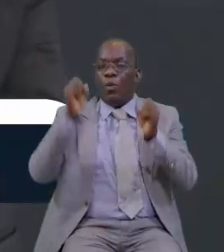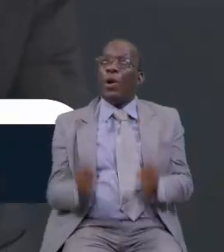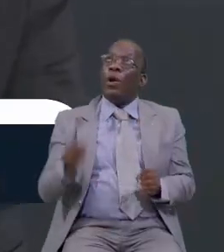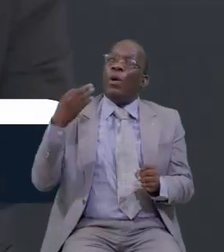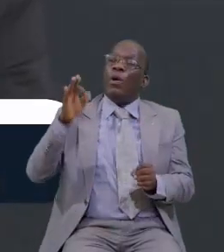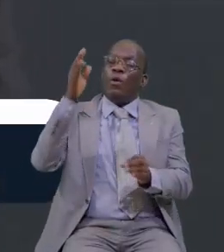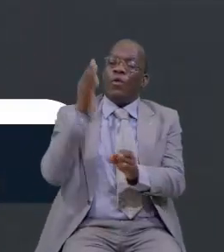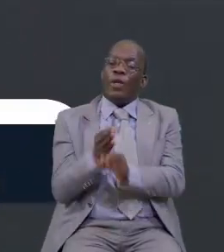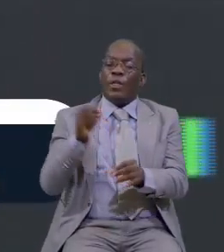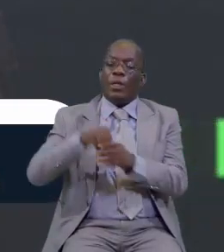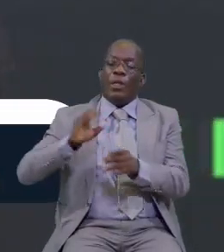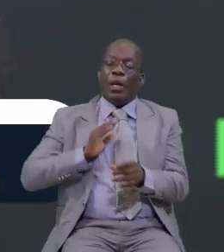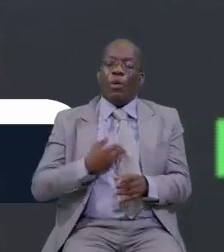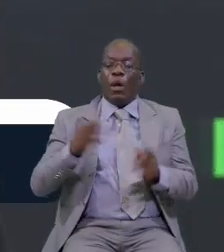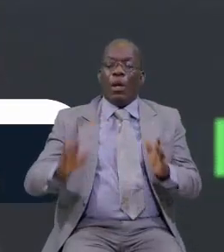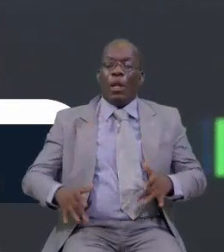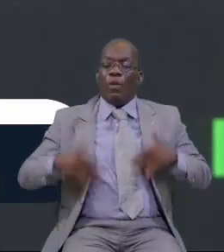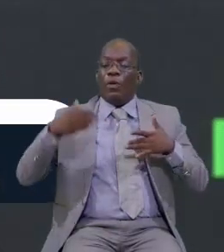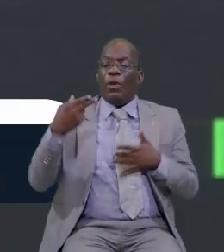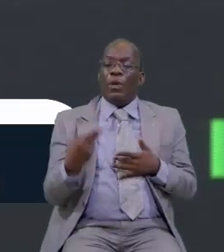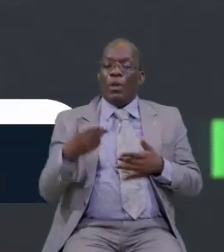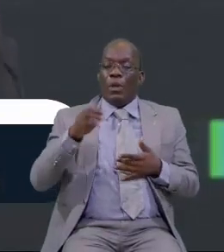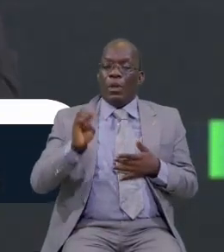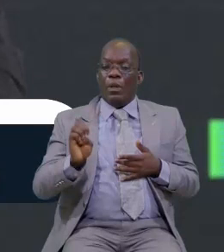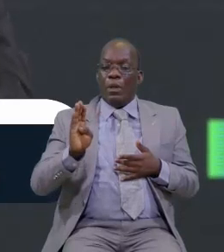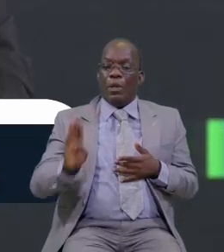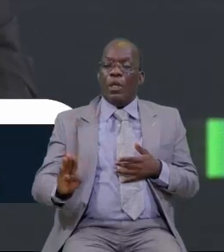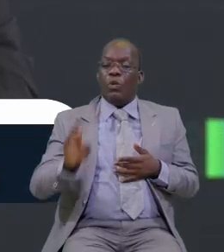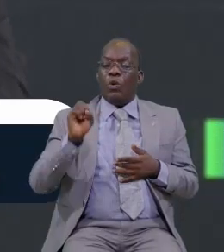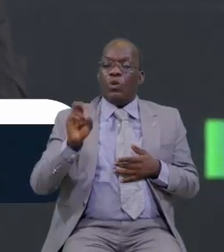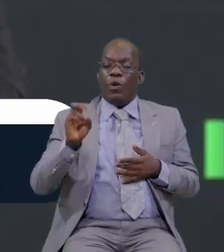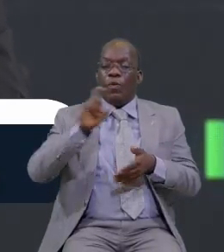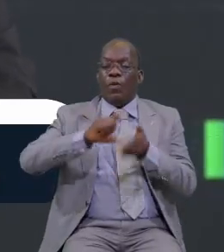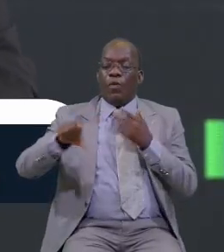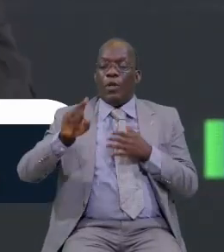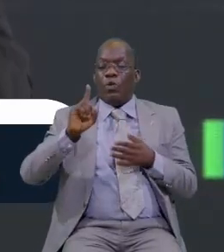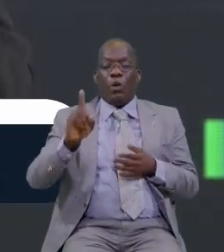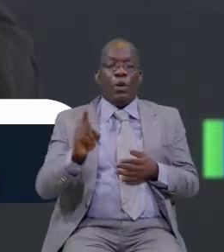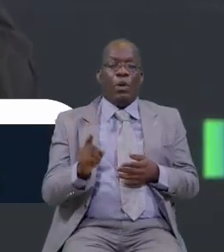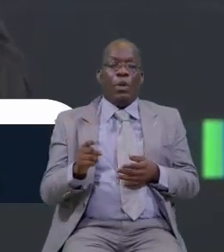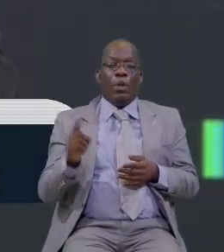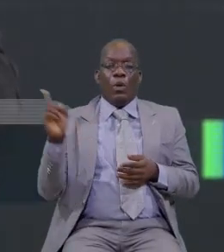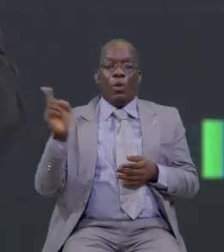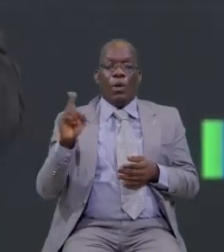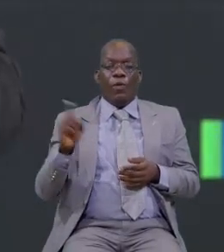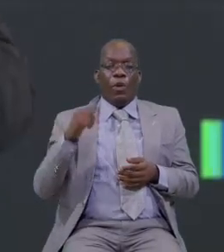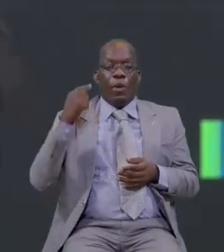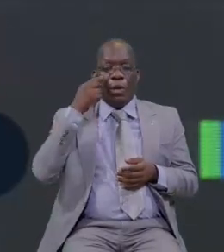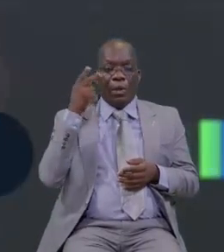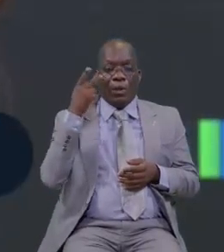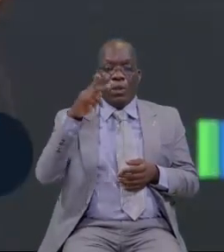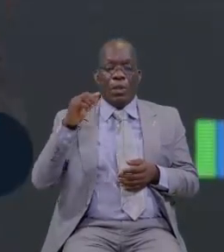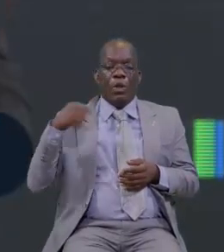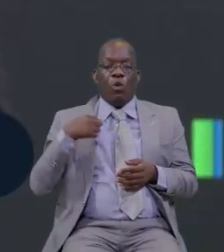lives. Look at Hebrews chapter 12, verse 1. Wherefore, seeing we also